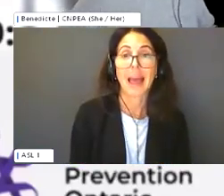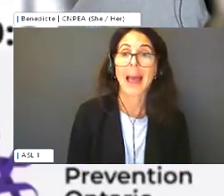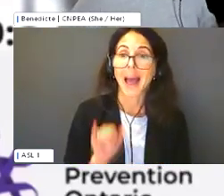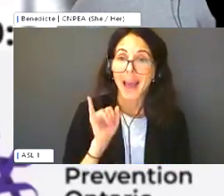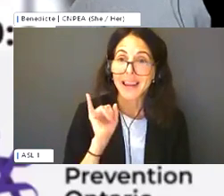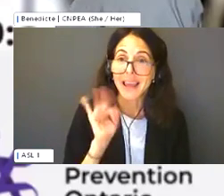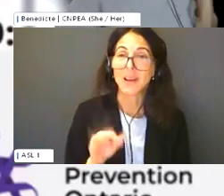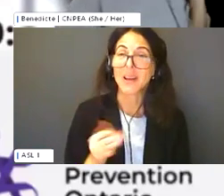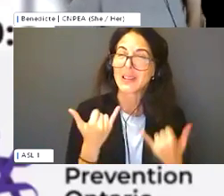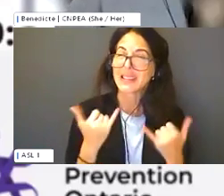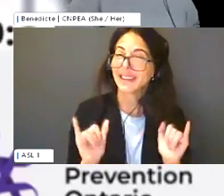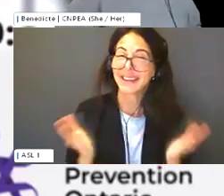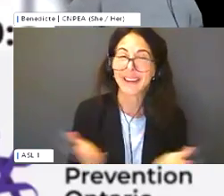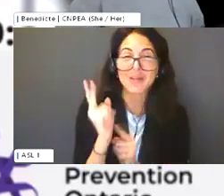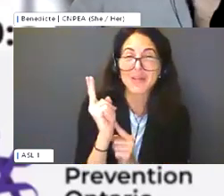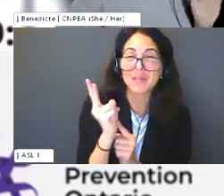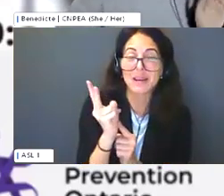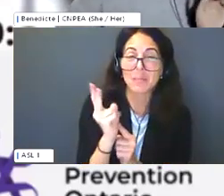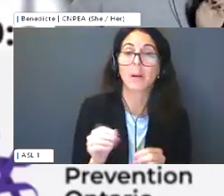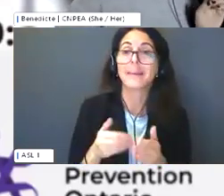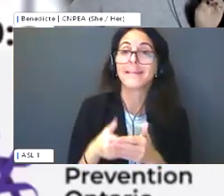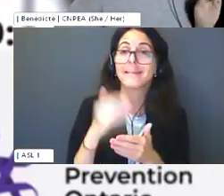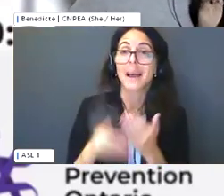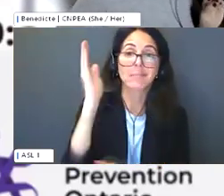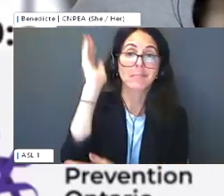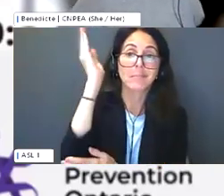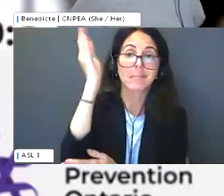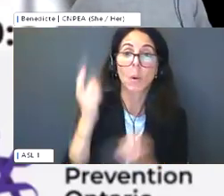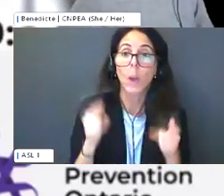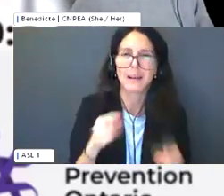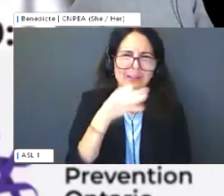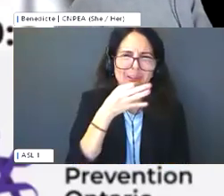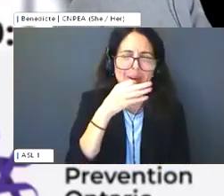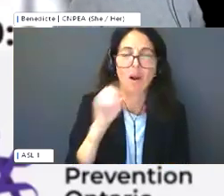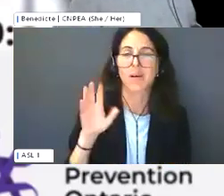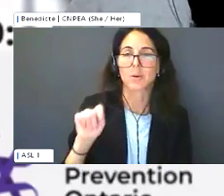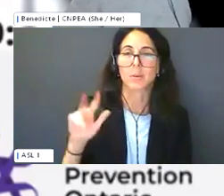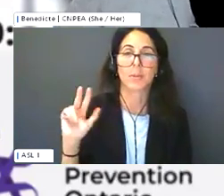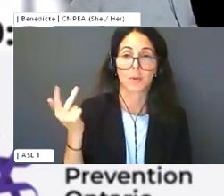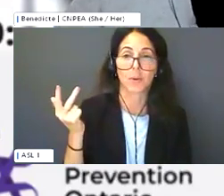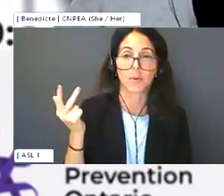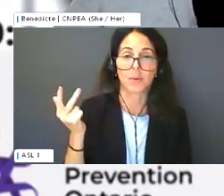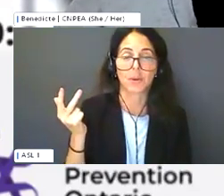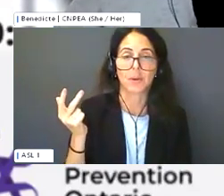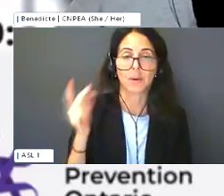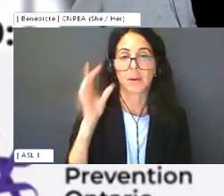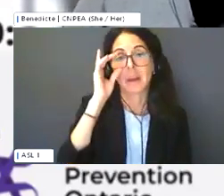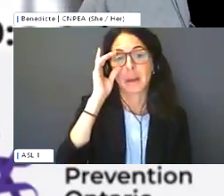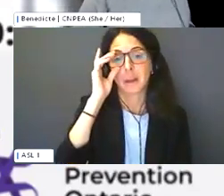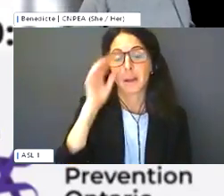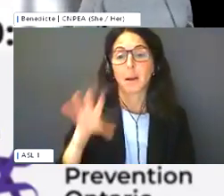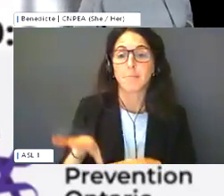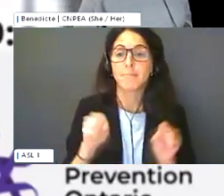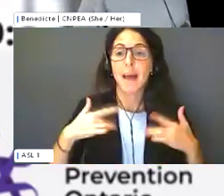to be with us for 2 more minutes, our next webinar is going to be coming up very soon, October 3rd. We will be doing an event